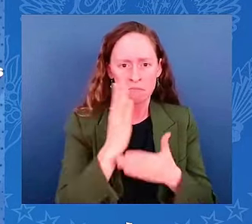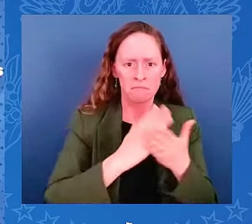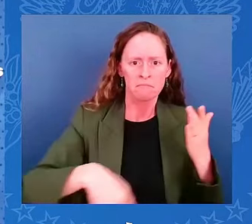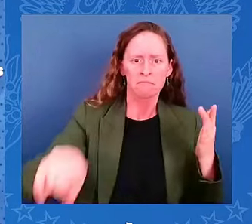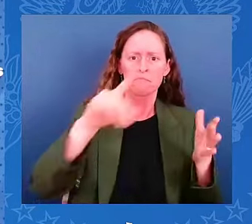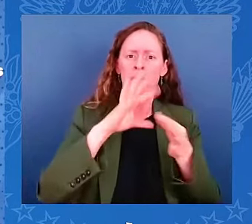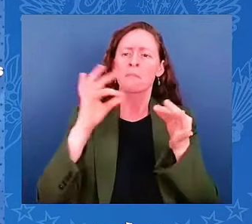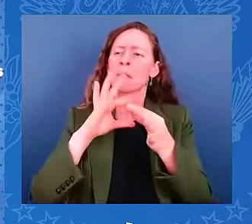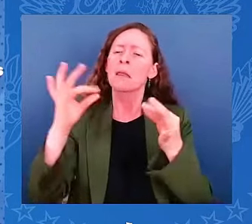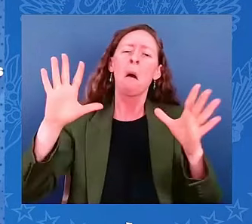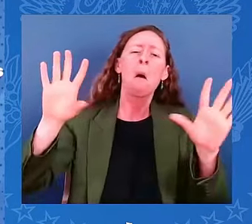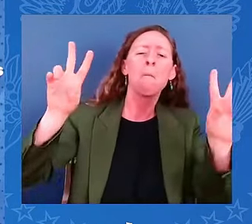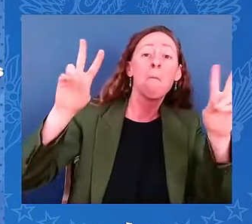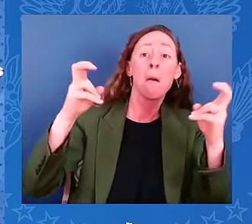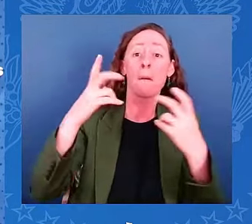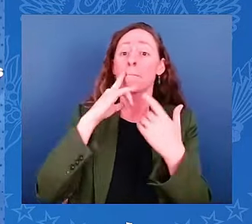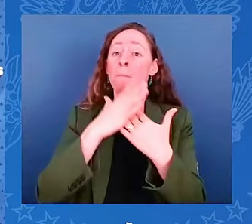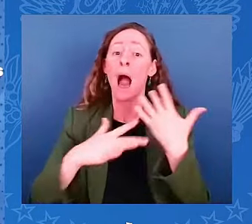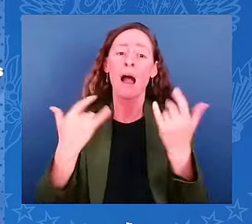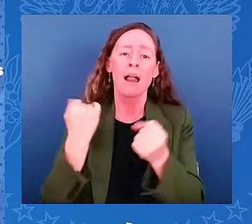No, I mean it. Seriously.